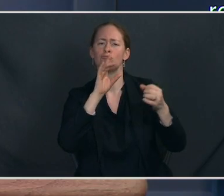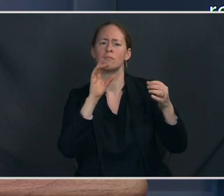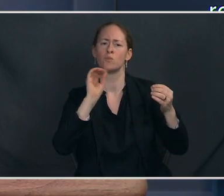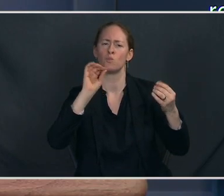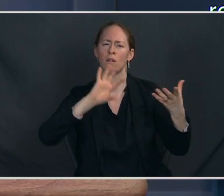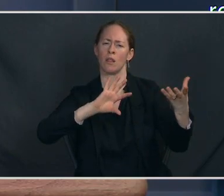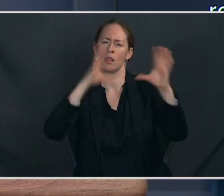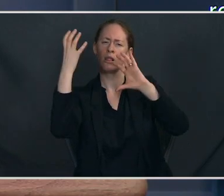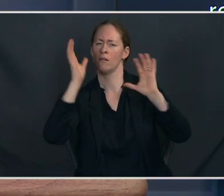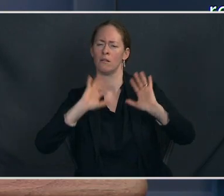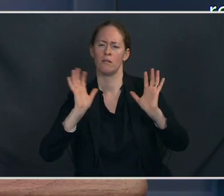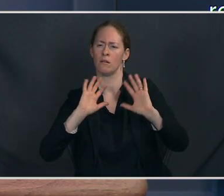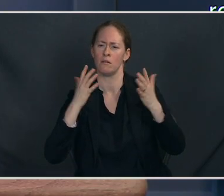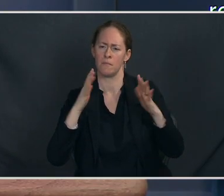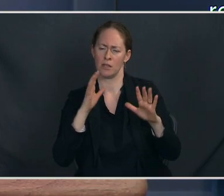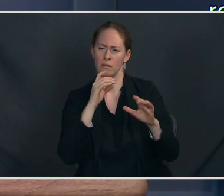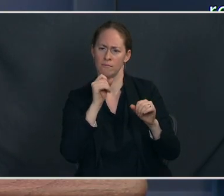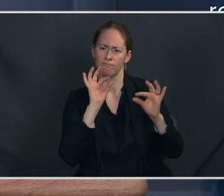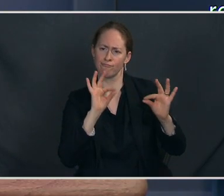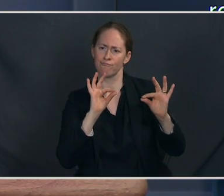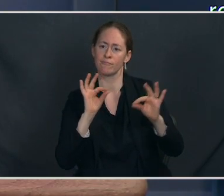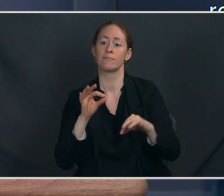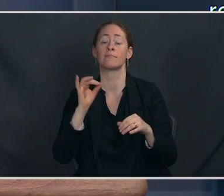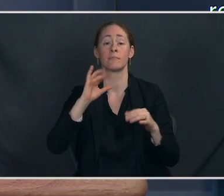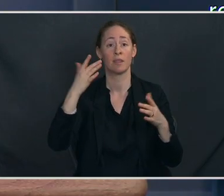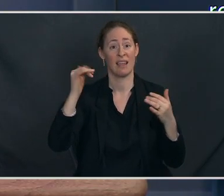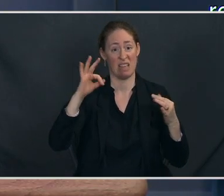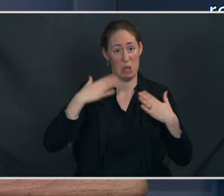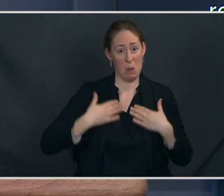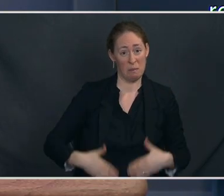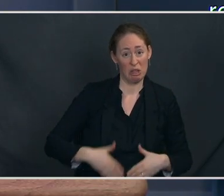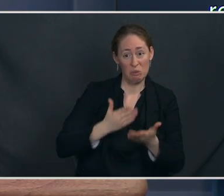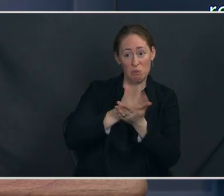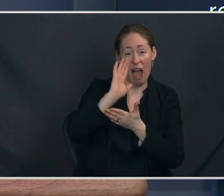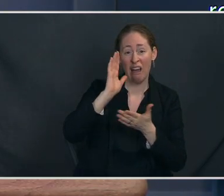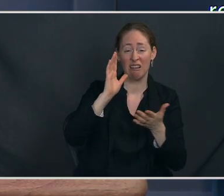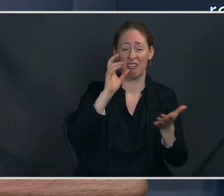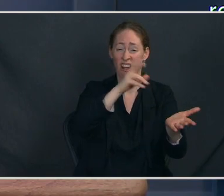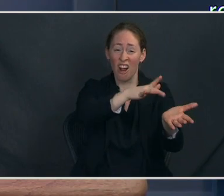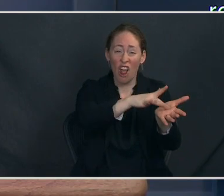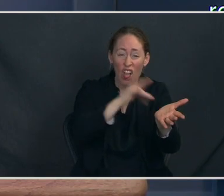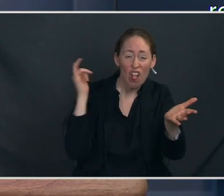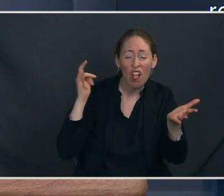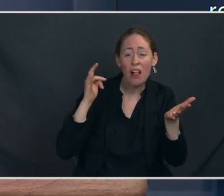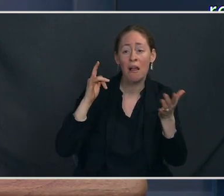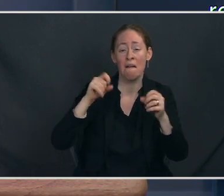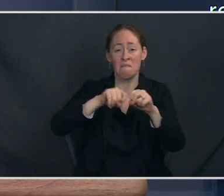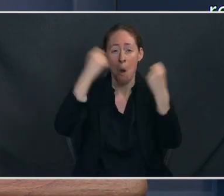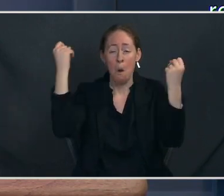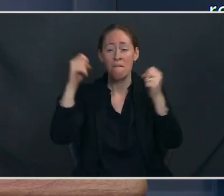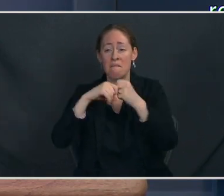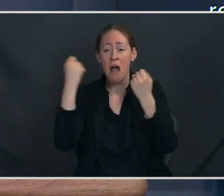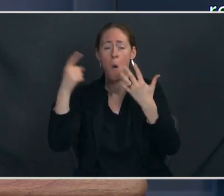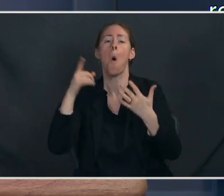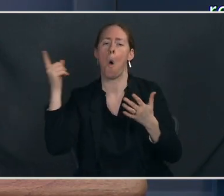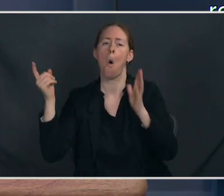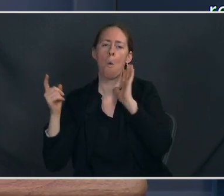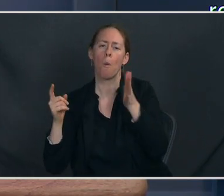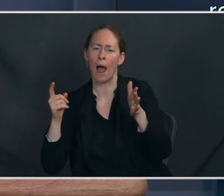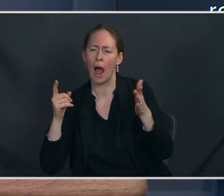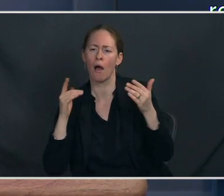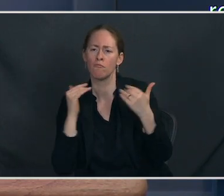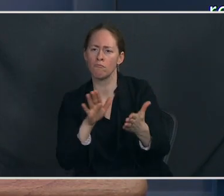corruption, human rights abuses, and pursue individuals involved with that. I don't have anything more for you on the status of